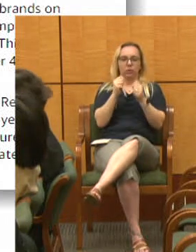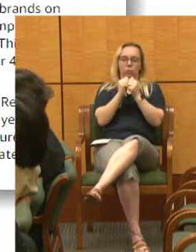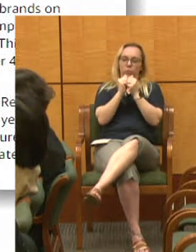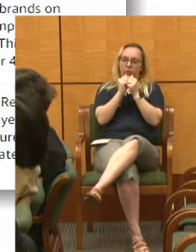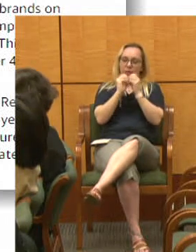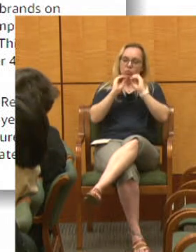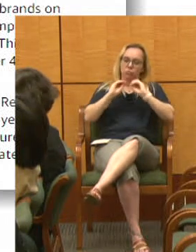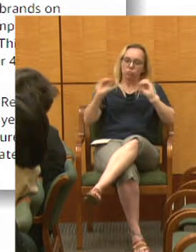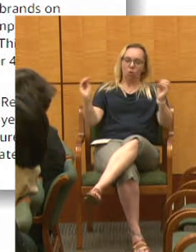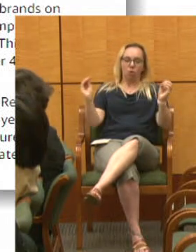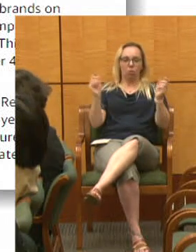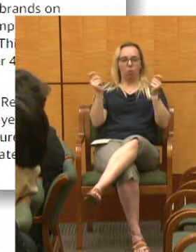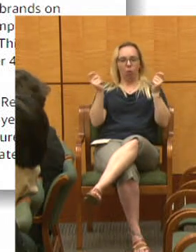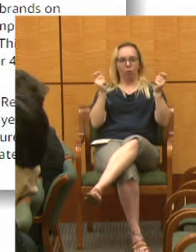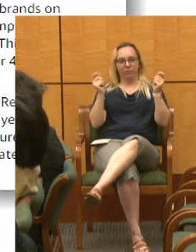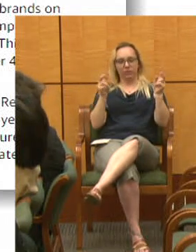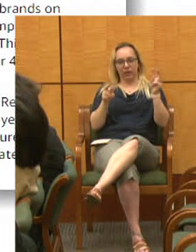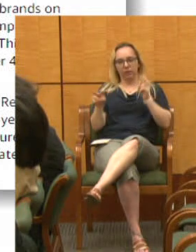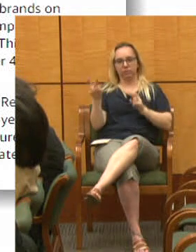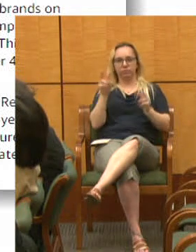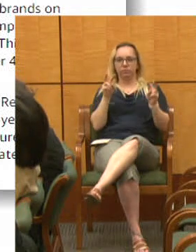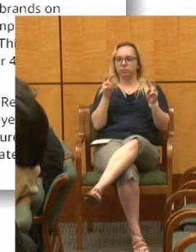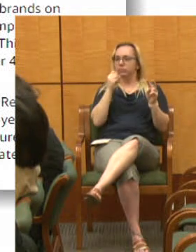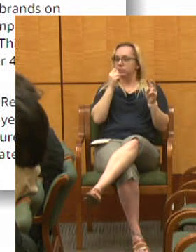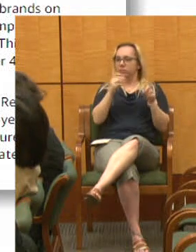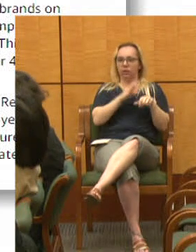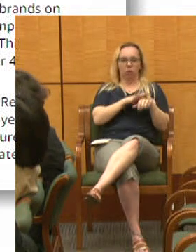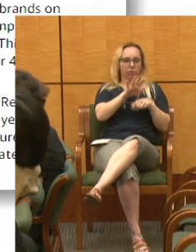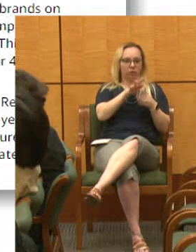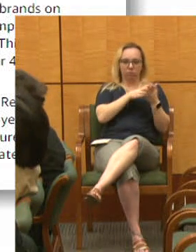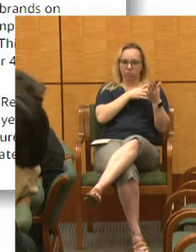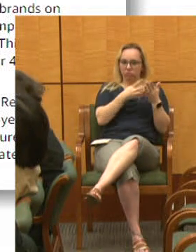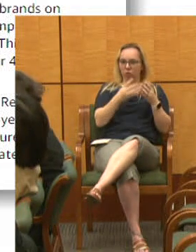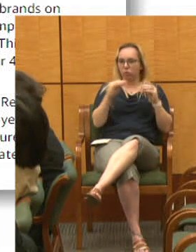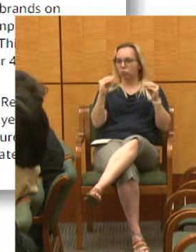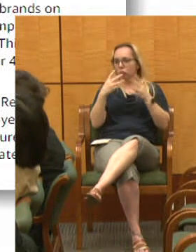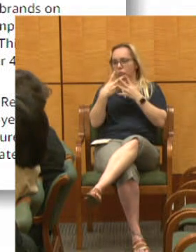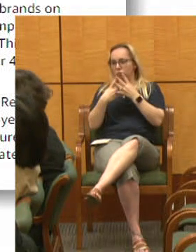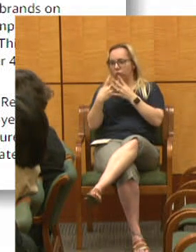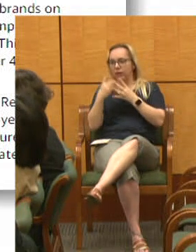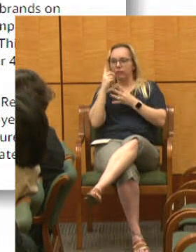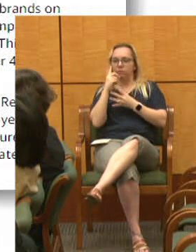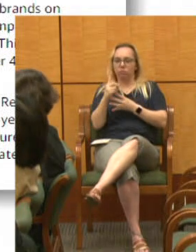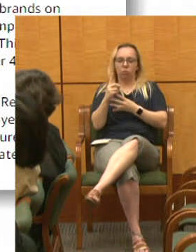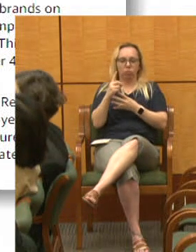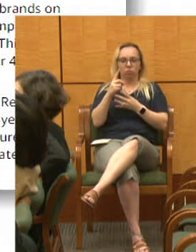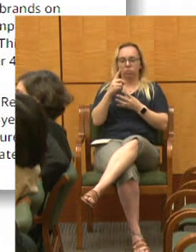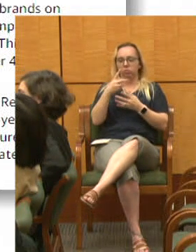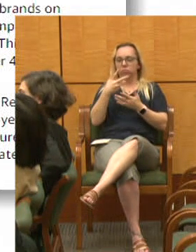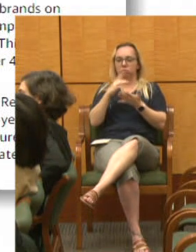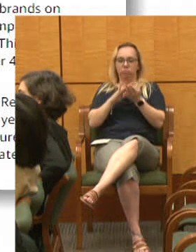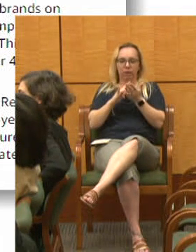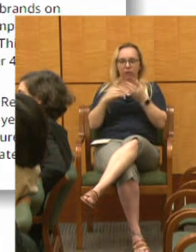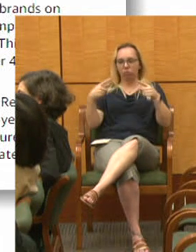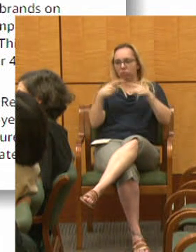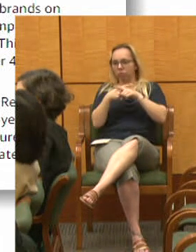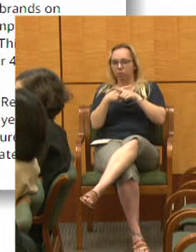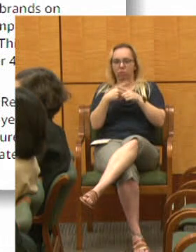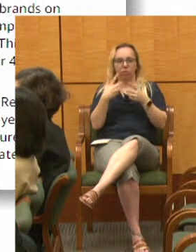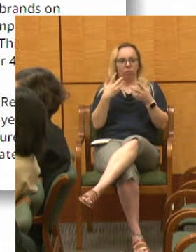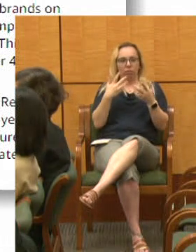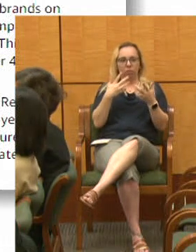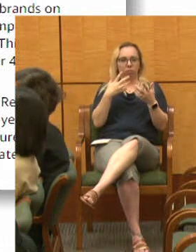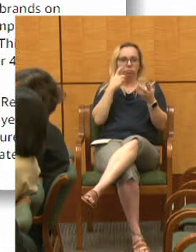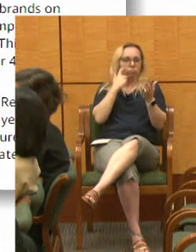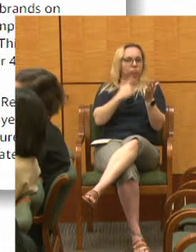oversight. It's not anywhere on a patient's chart. There's no screening for drug interactions. There's no way to identify an adverse reaction when that